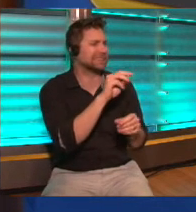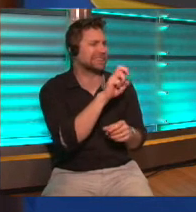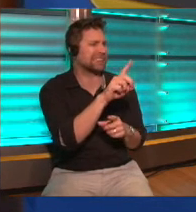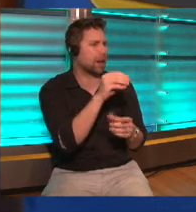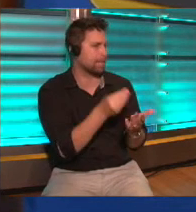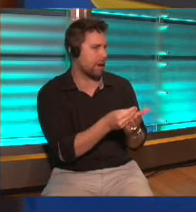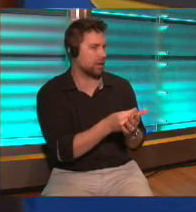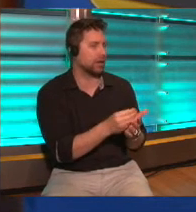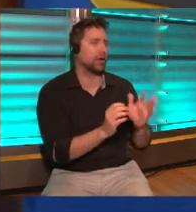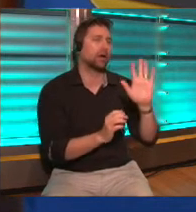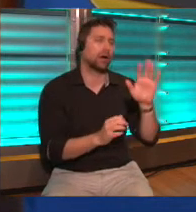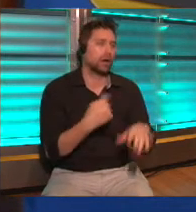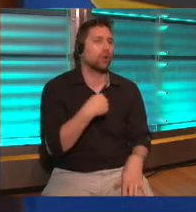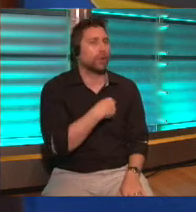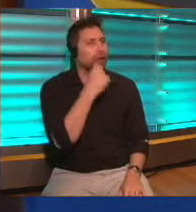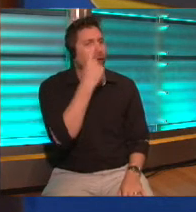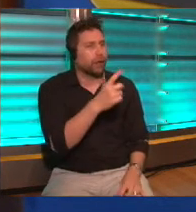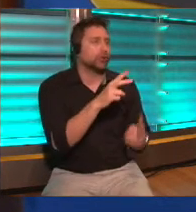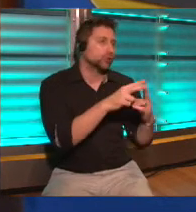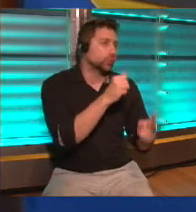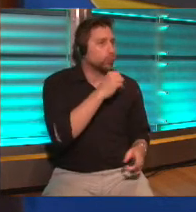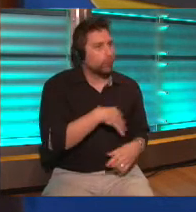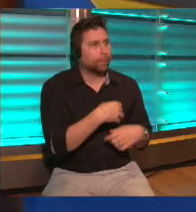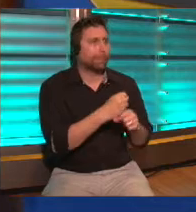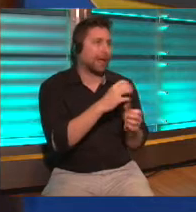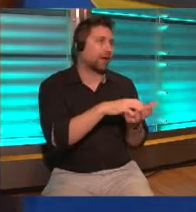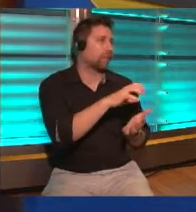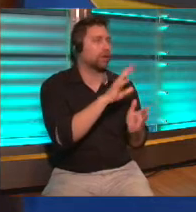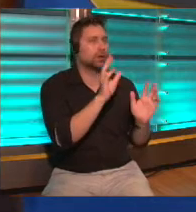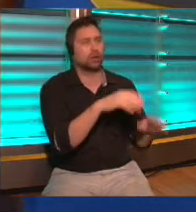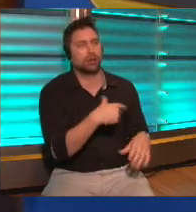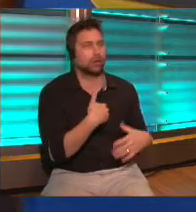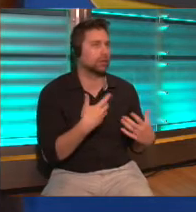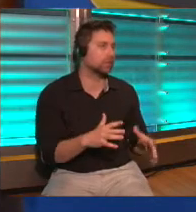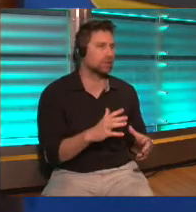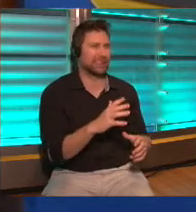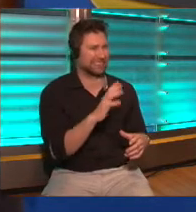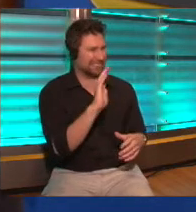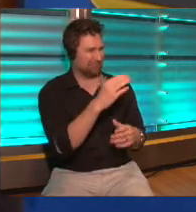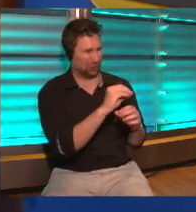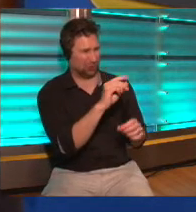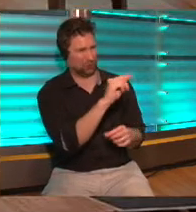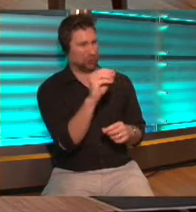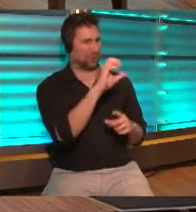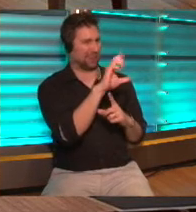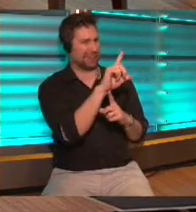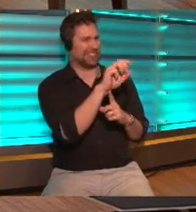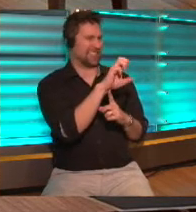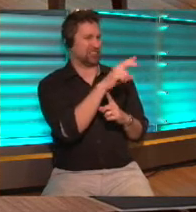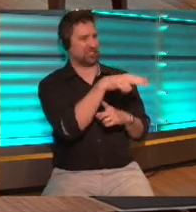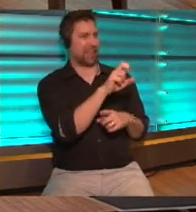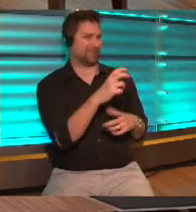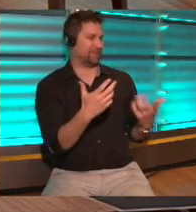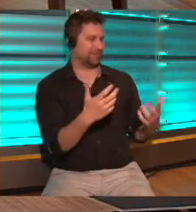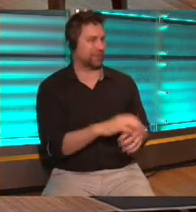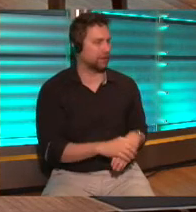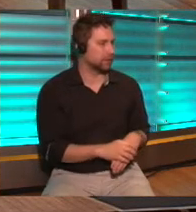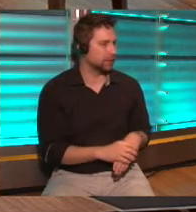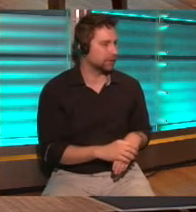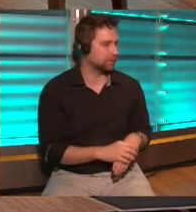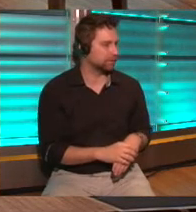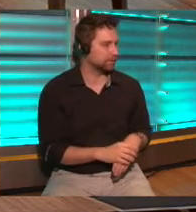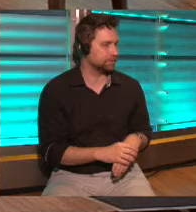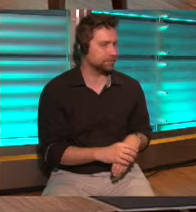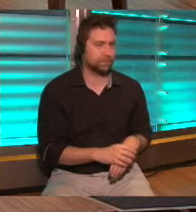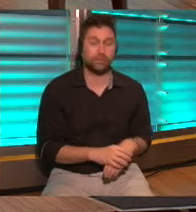like, we get it, you're two women making cupcakes, I don't really want to, you know, it's too cliche. Did you have that? No, we had, when we